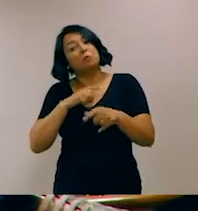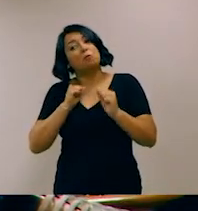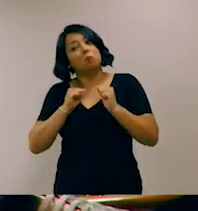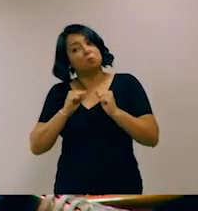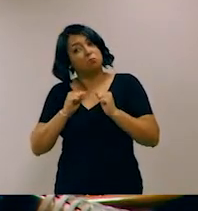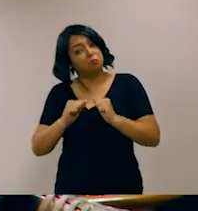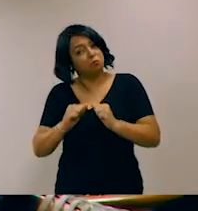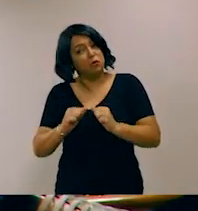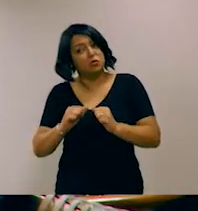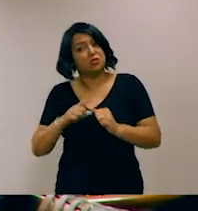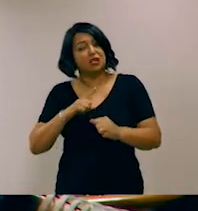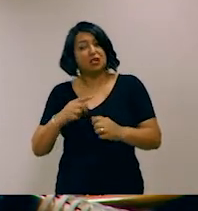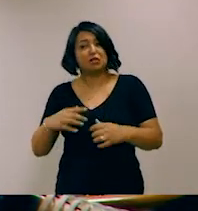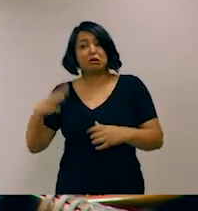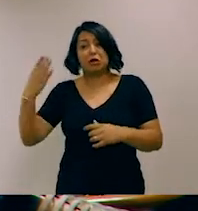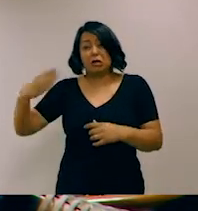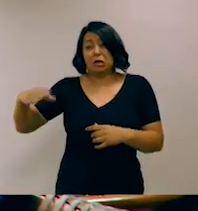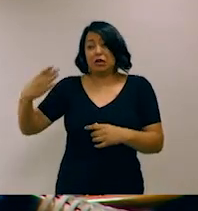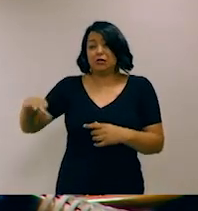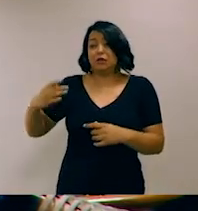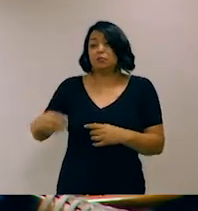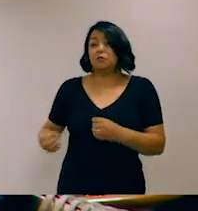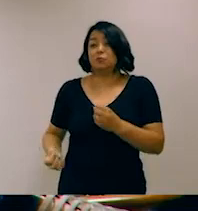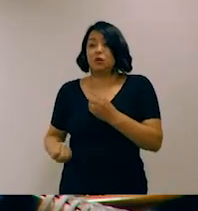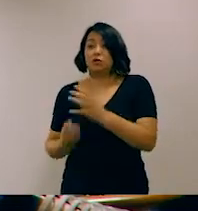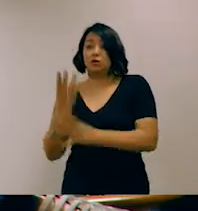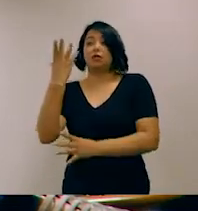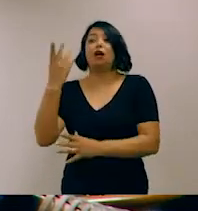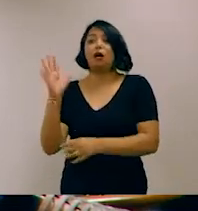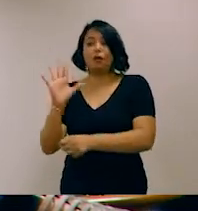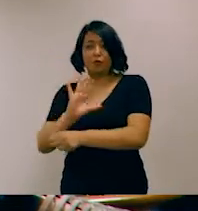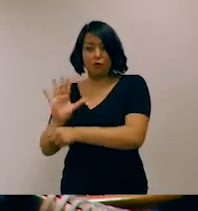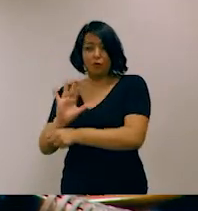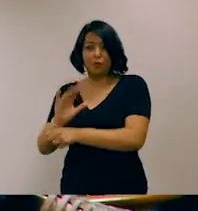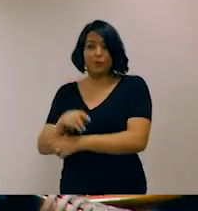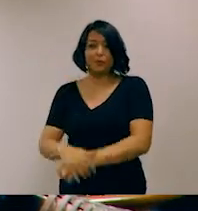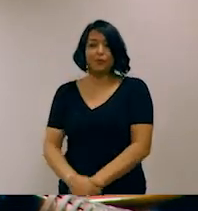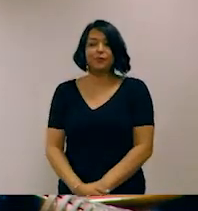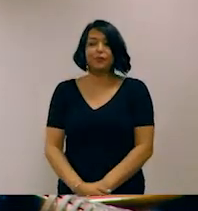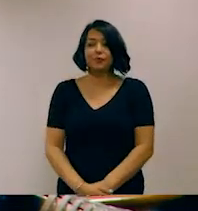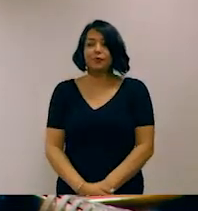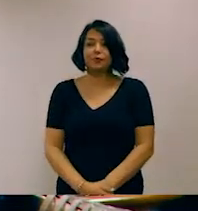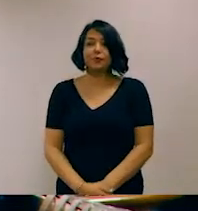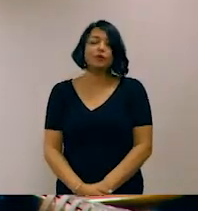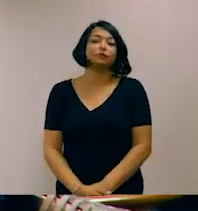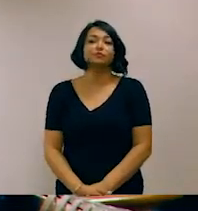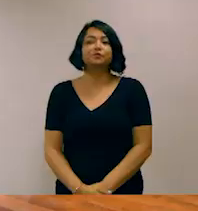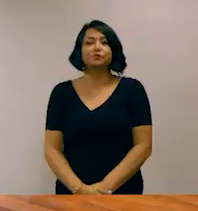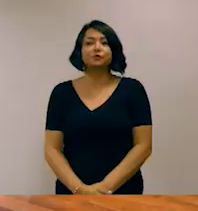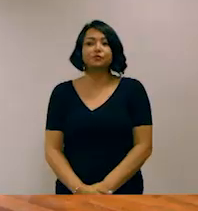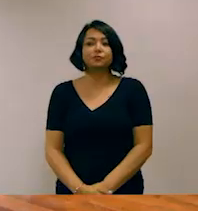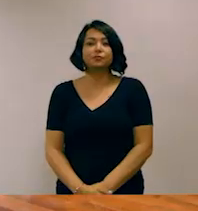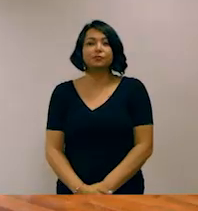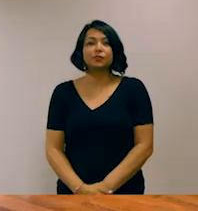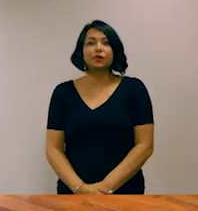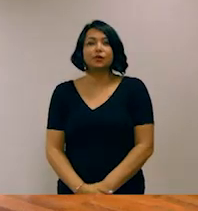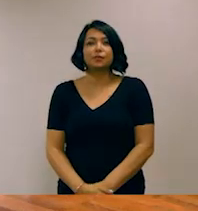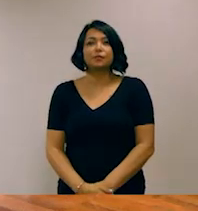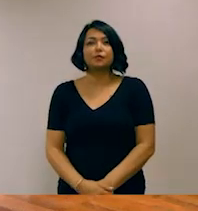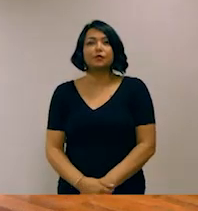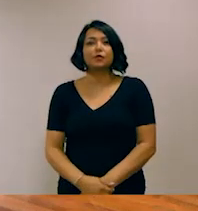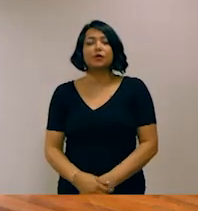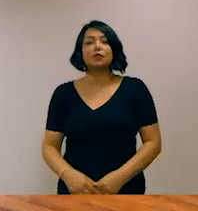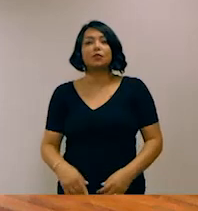the production cost was higher too. And so I know that it was a more precise technique. A comment more